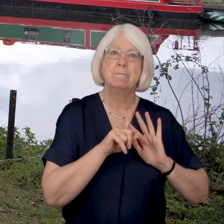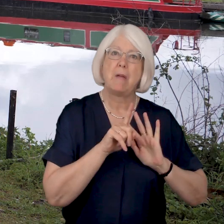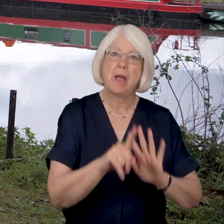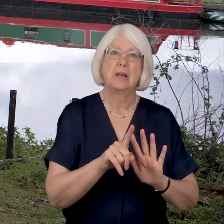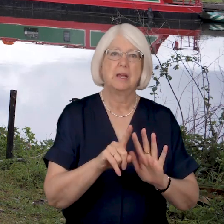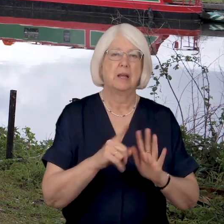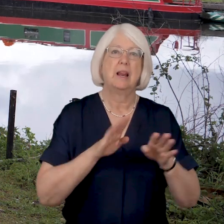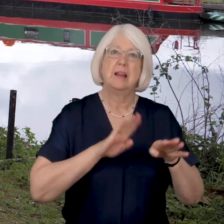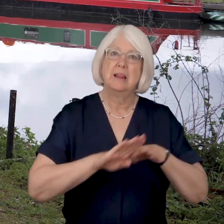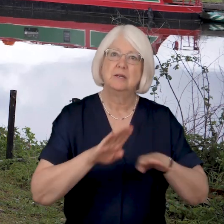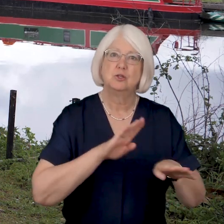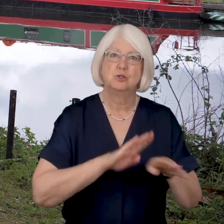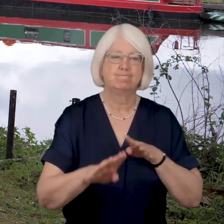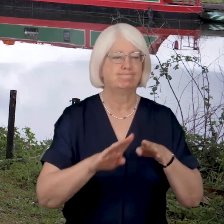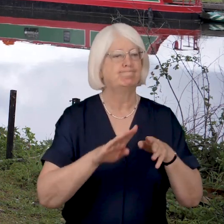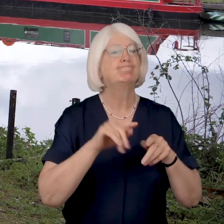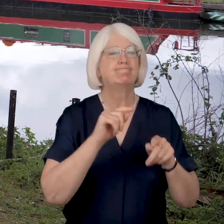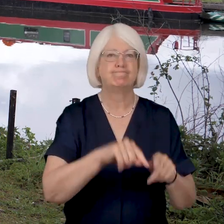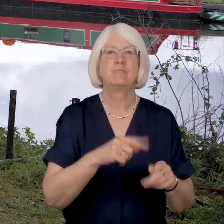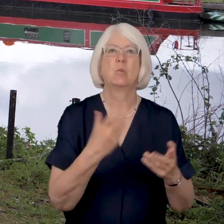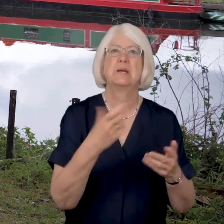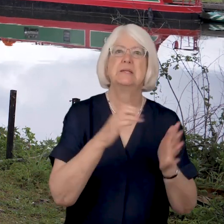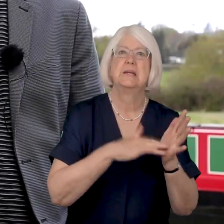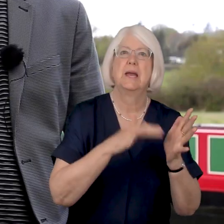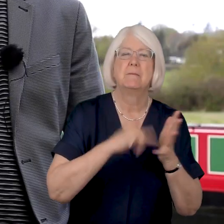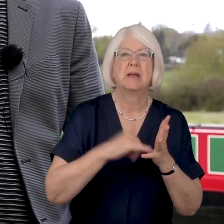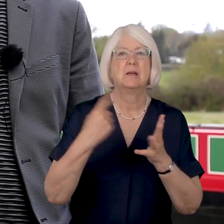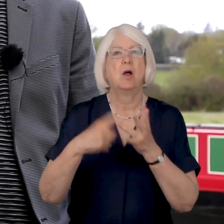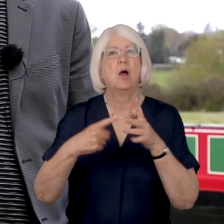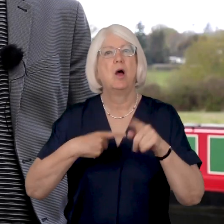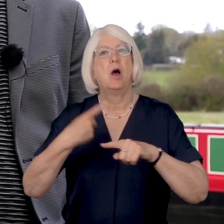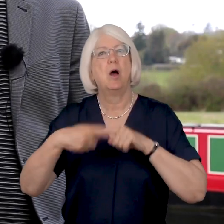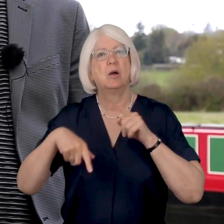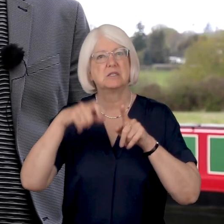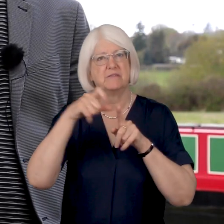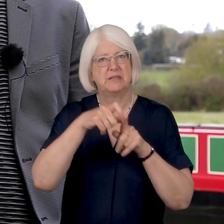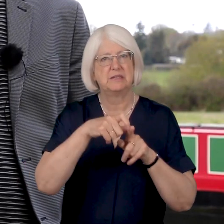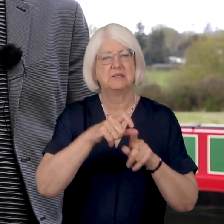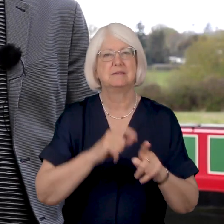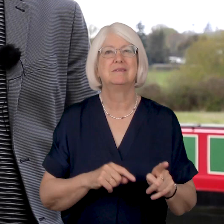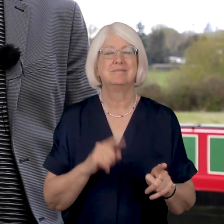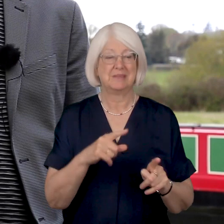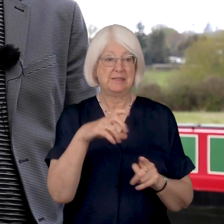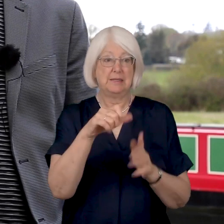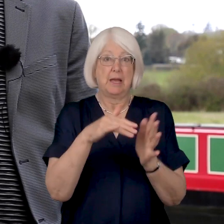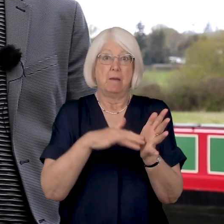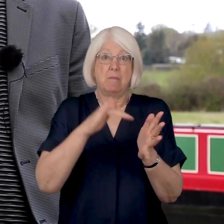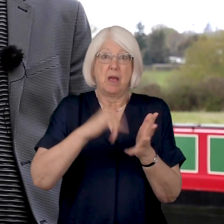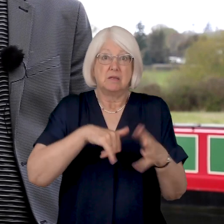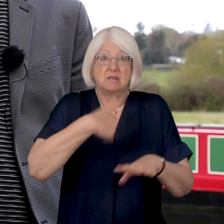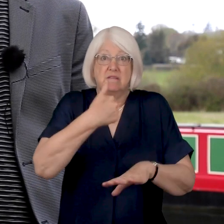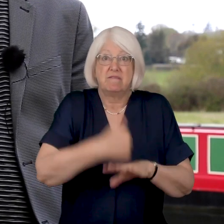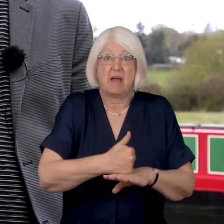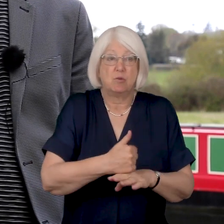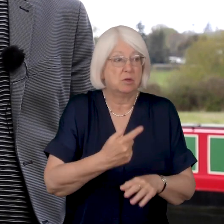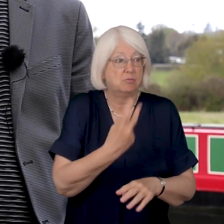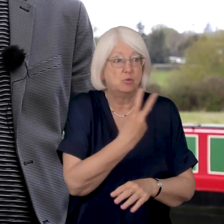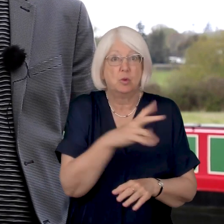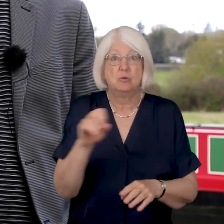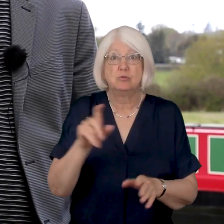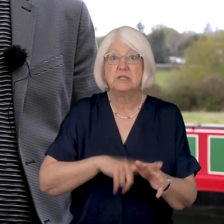Mission Society, CMS in Oxford. CMS is an Anglican mission organisation founded about 200 years ago